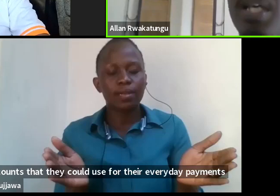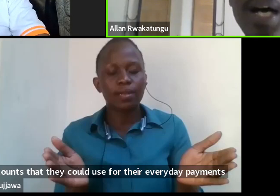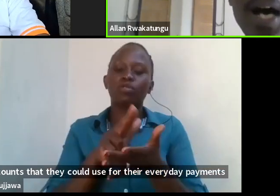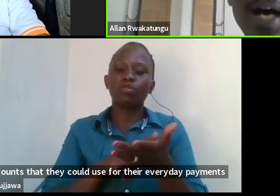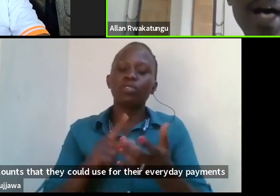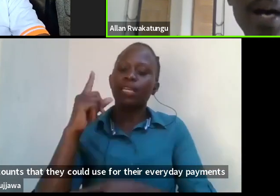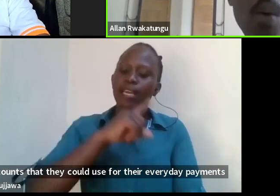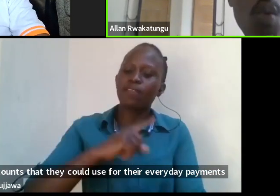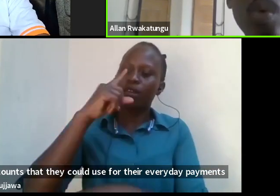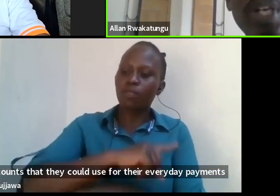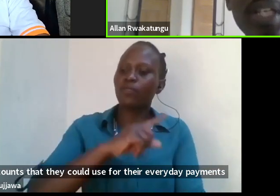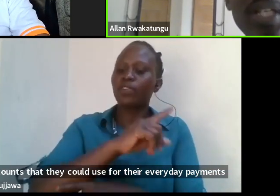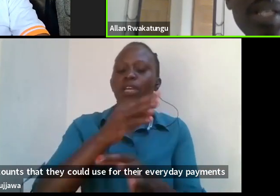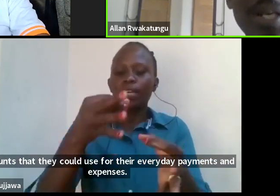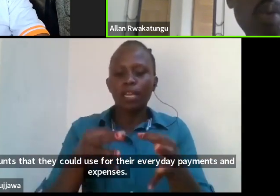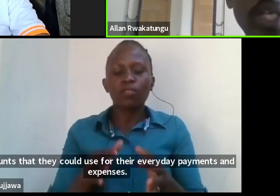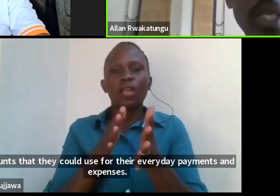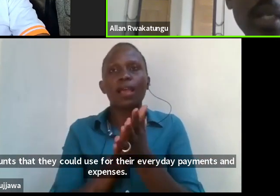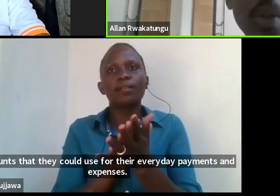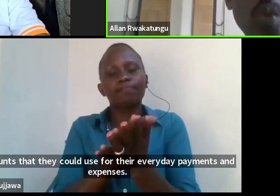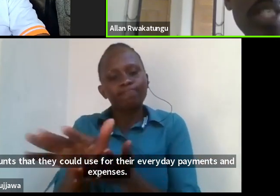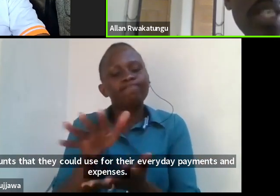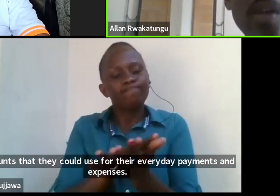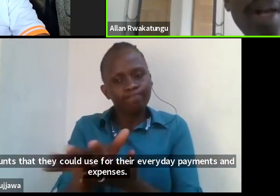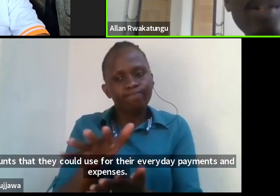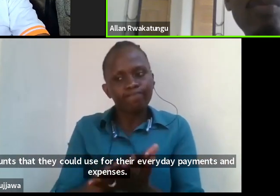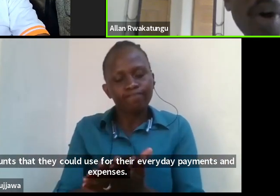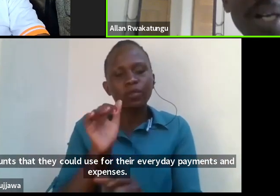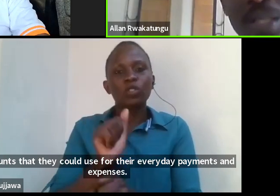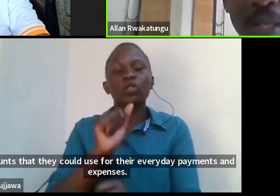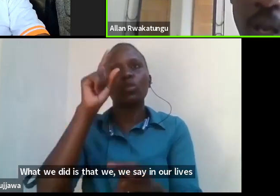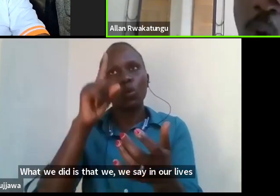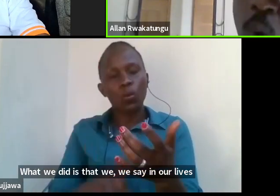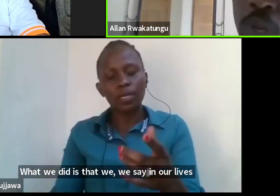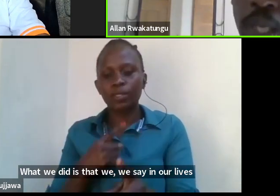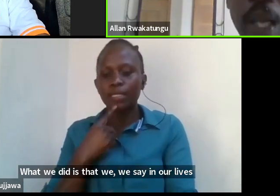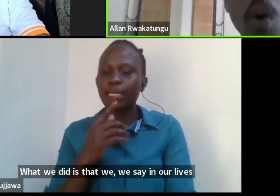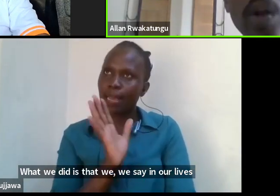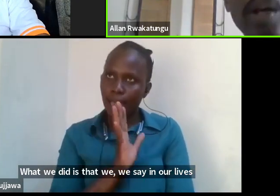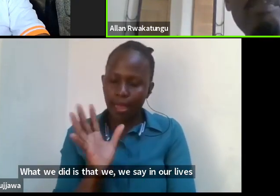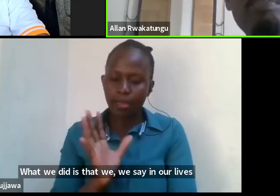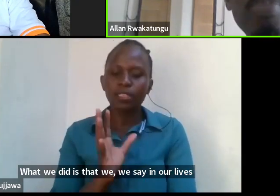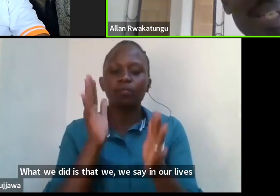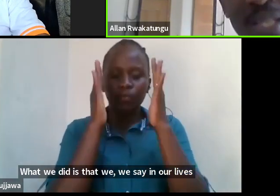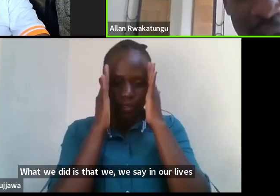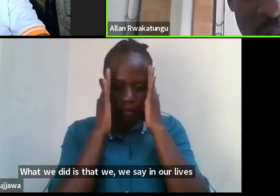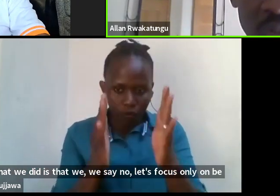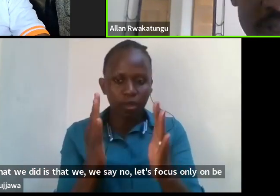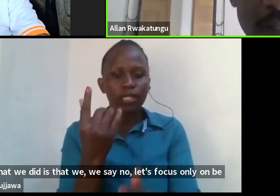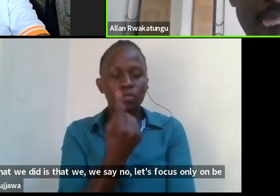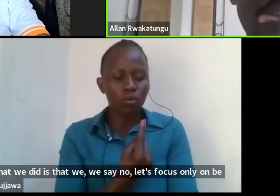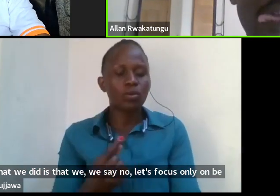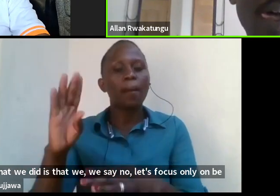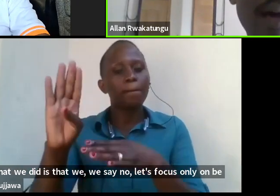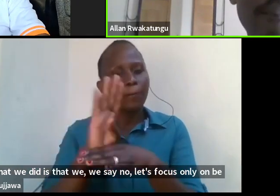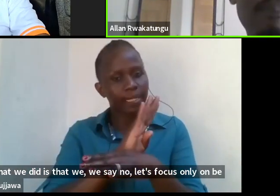expenses. What we did is that we said, no, let's focus only on business